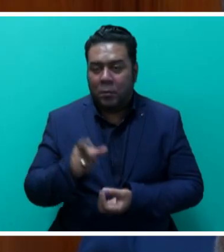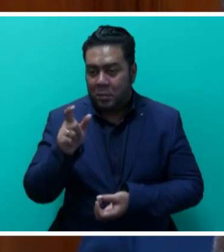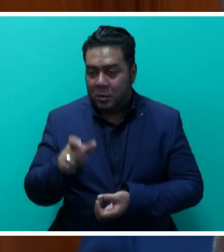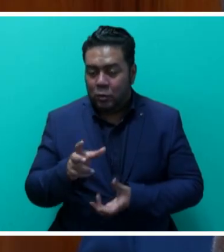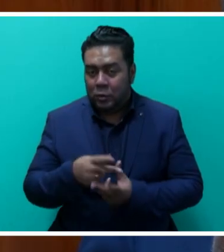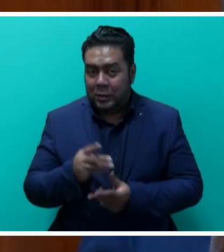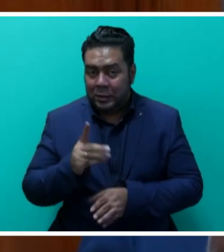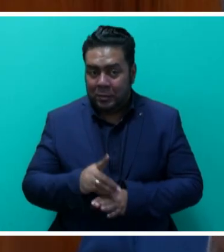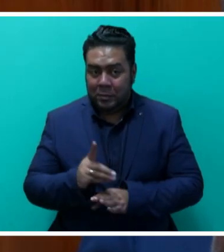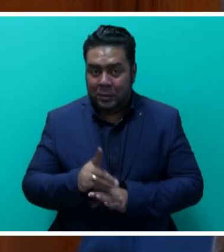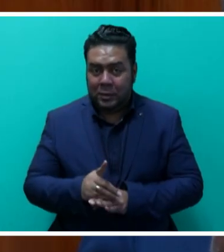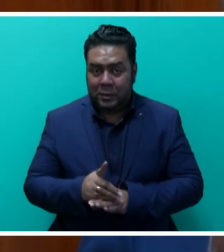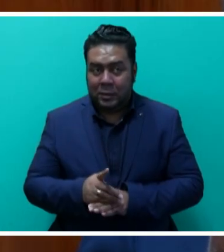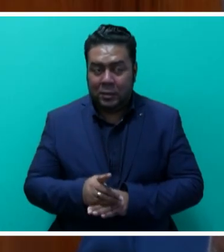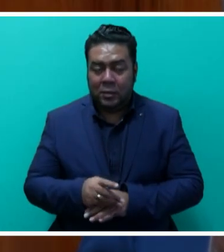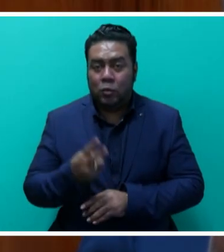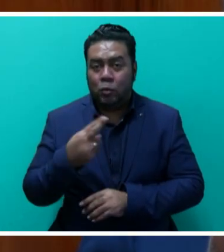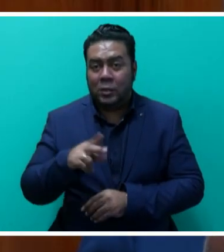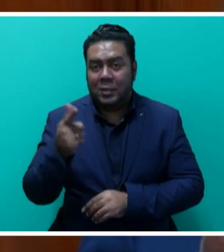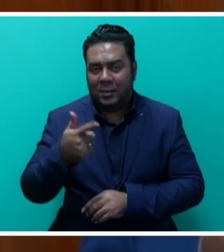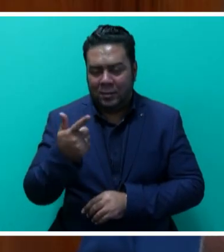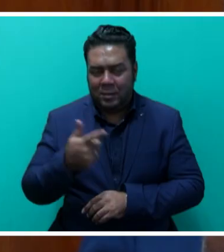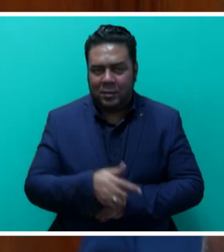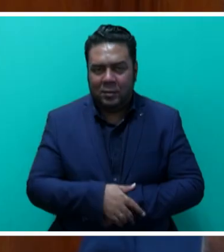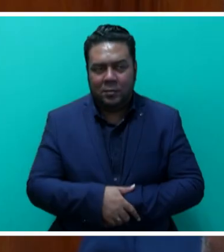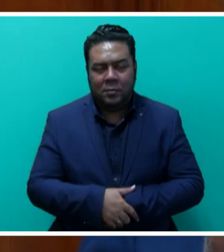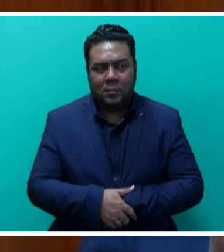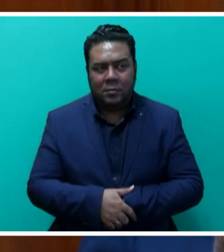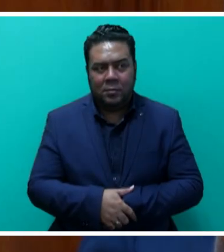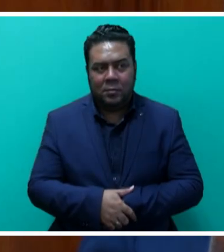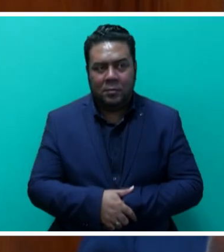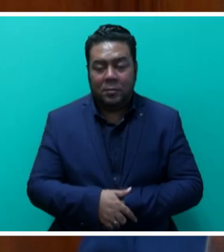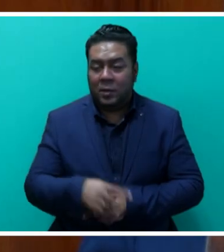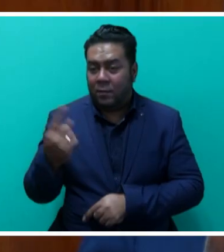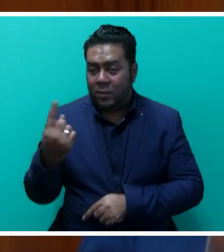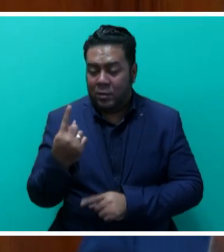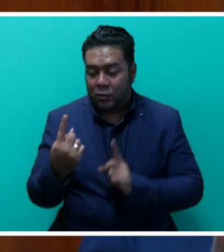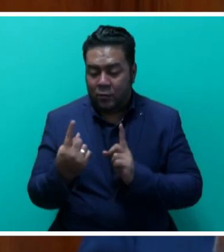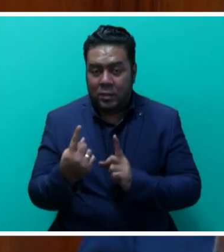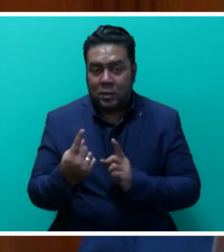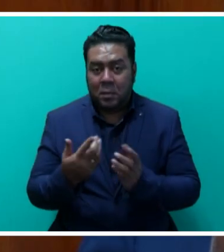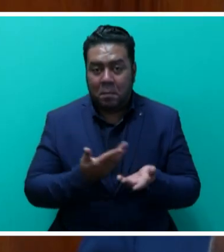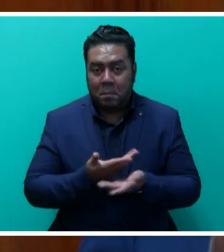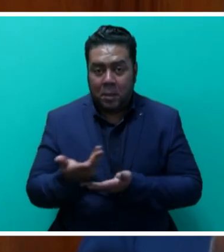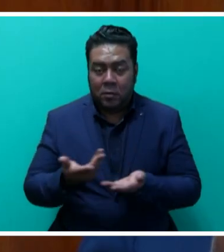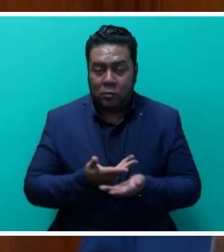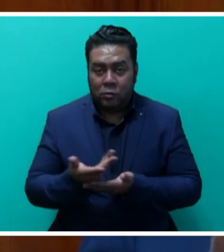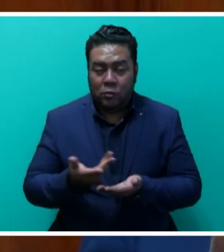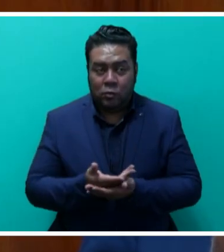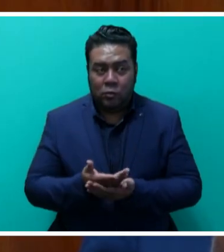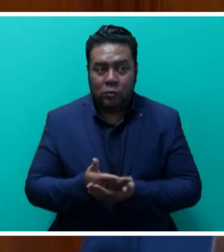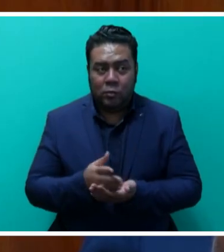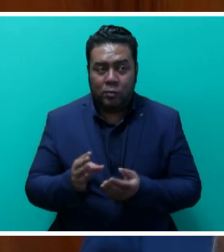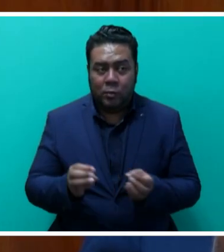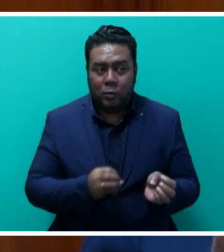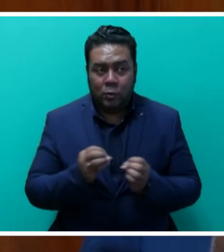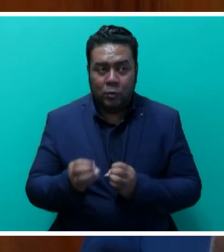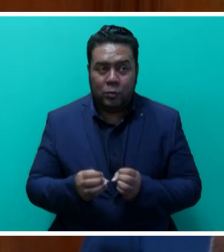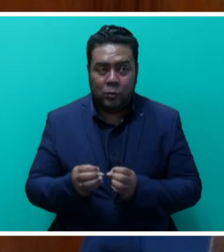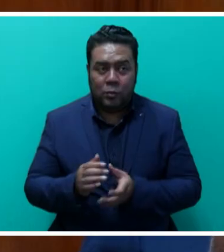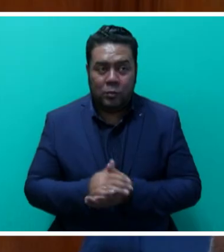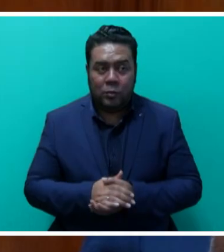with disabilities in 2017 during a face-to-face budget consultation organized by the